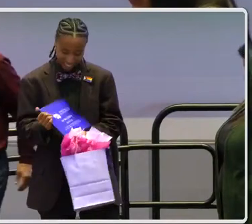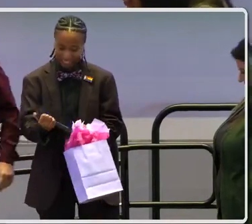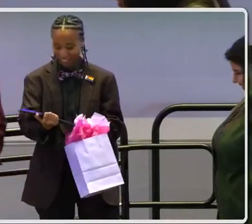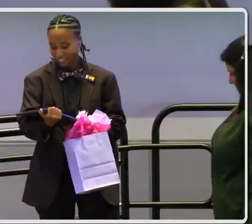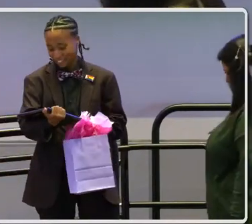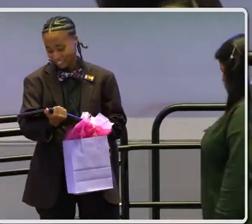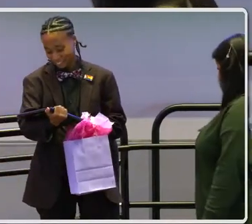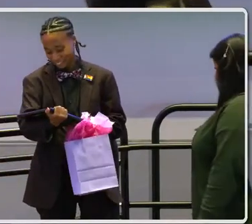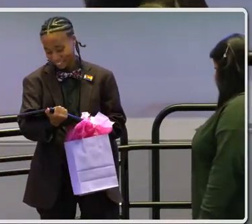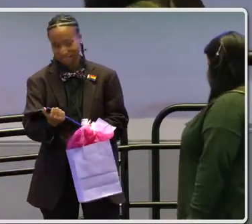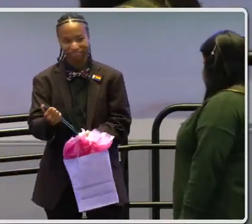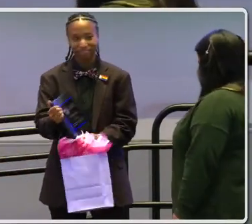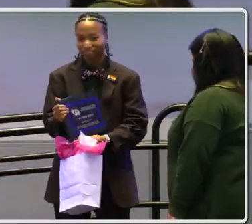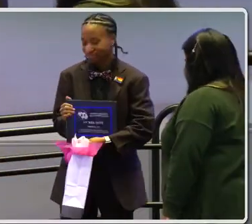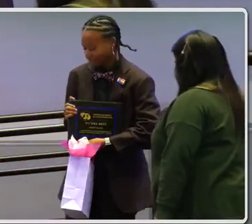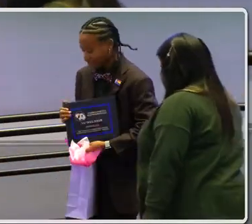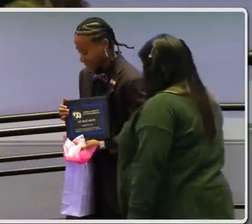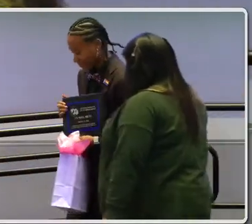Thank you, everyone.